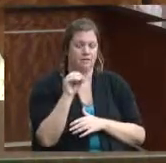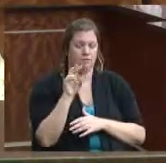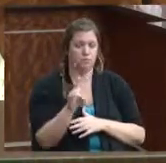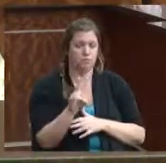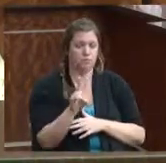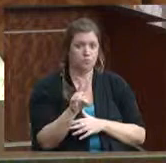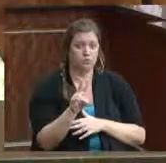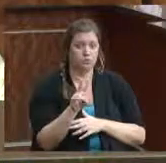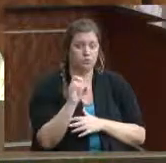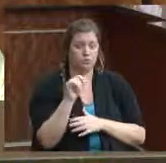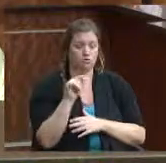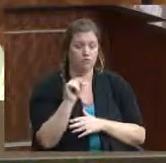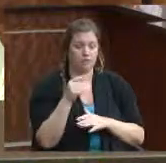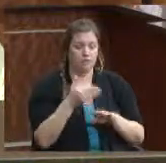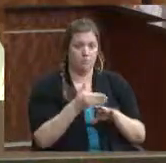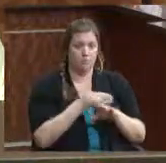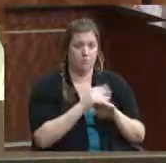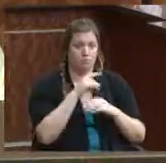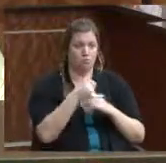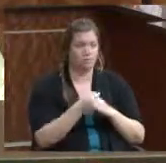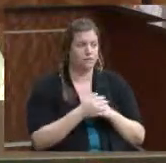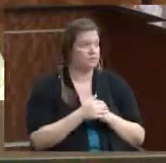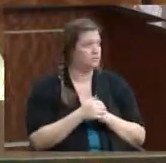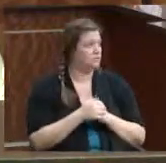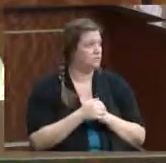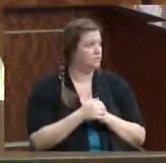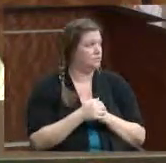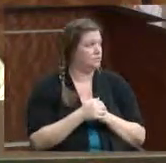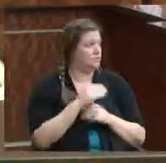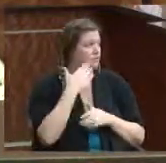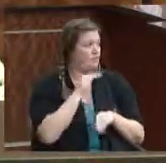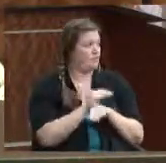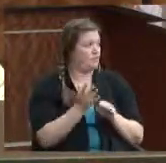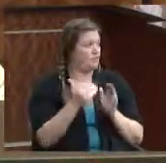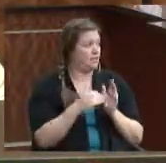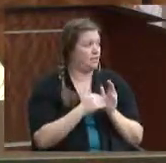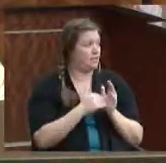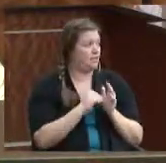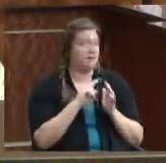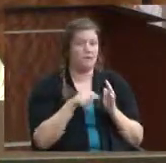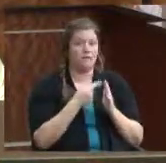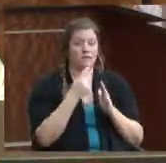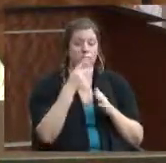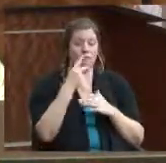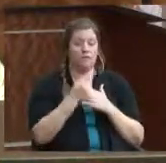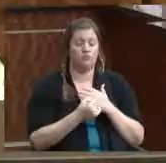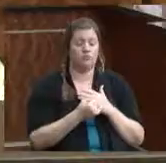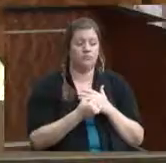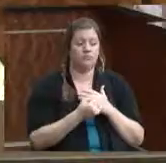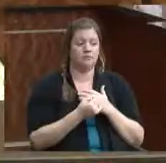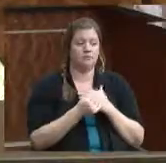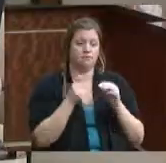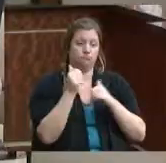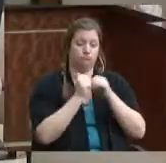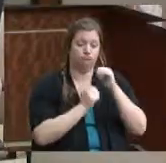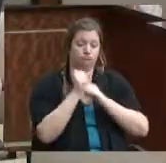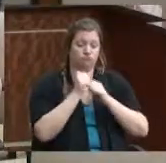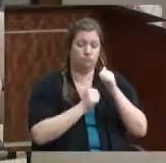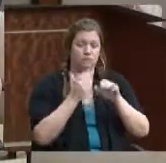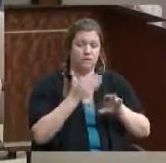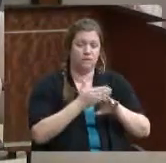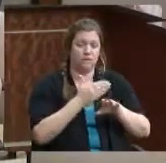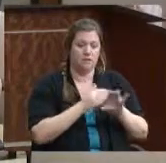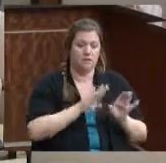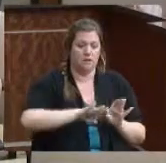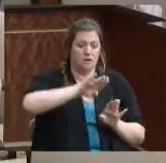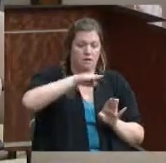LA15-02 Street Improvement Project. Good evening again. This project includes the construction and repair of concrete